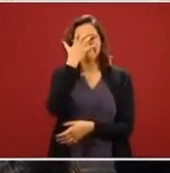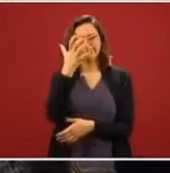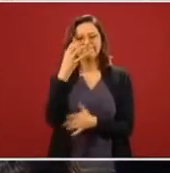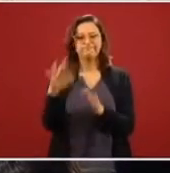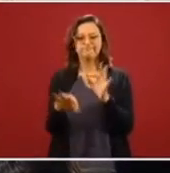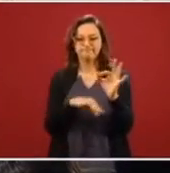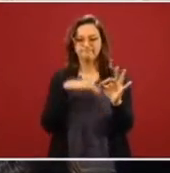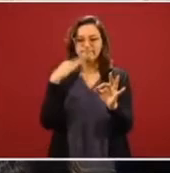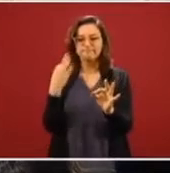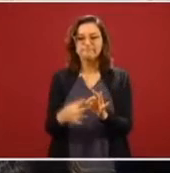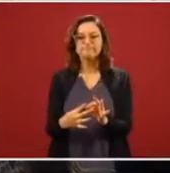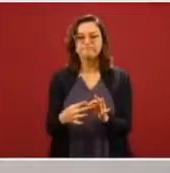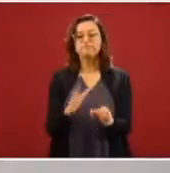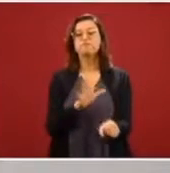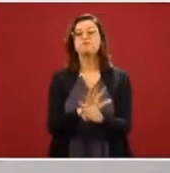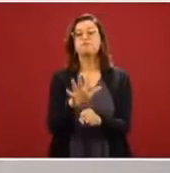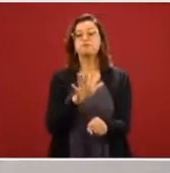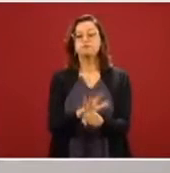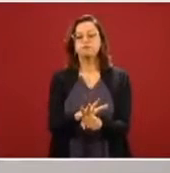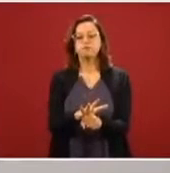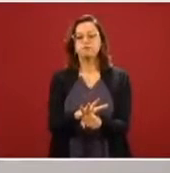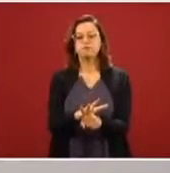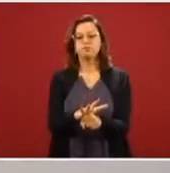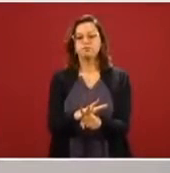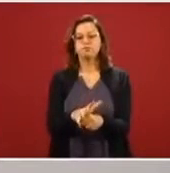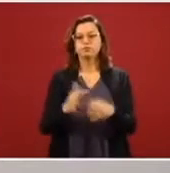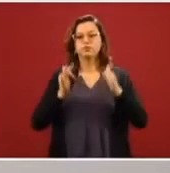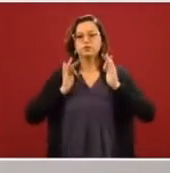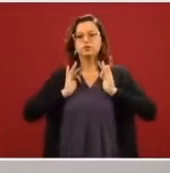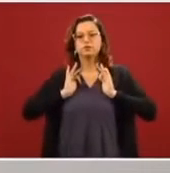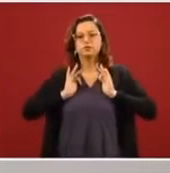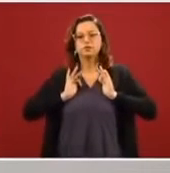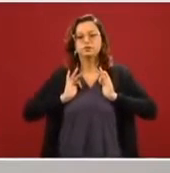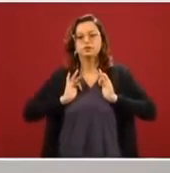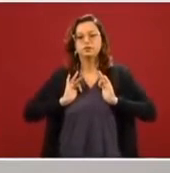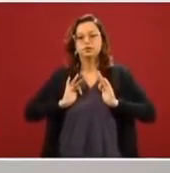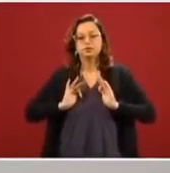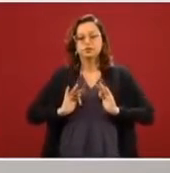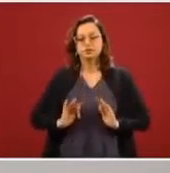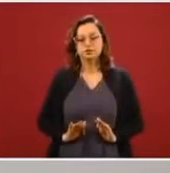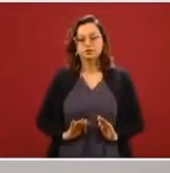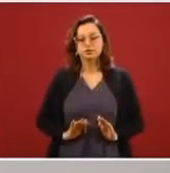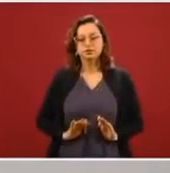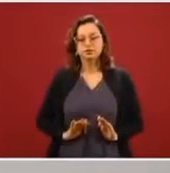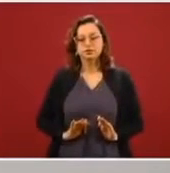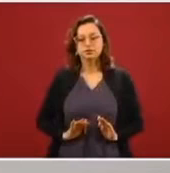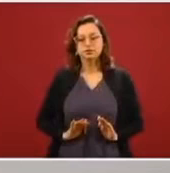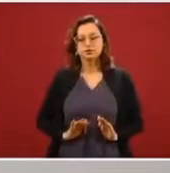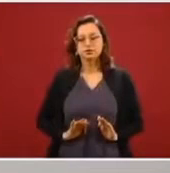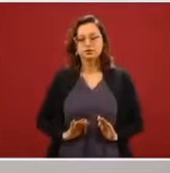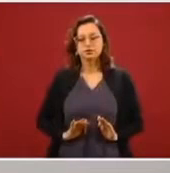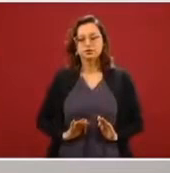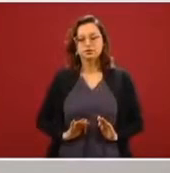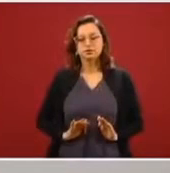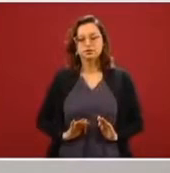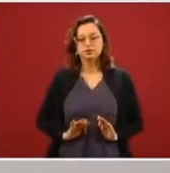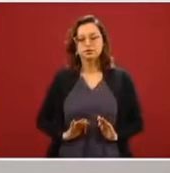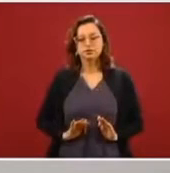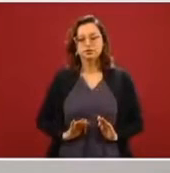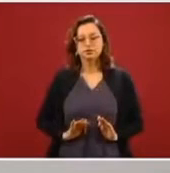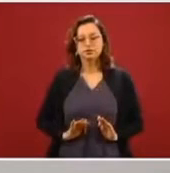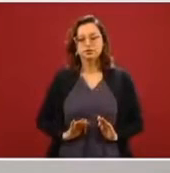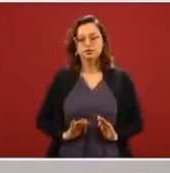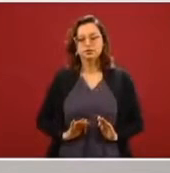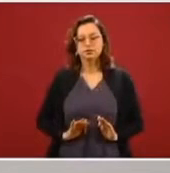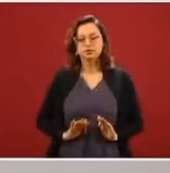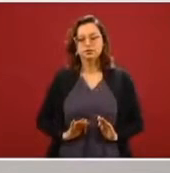actuar to es behave, en mantener la serenidad, is to mantener el maintain orden, the serenity, maintain the